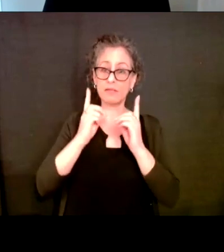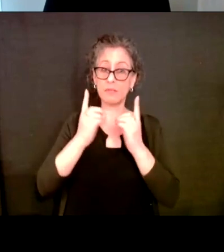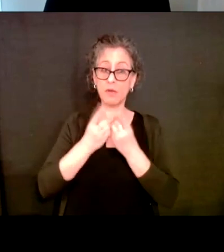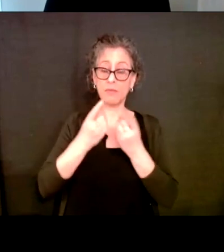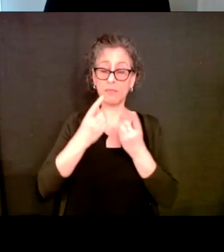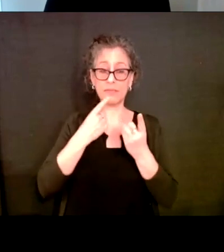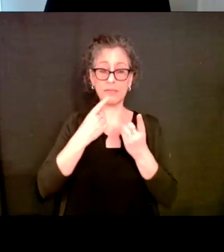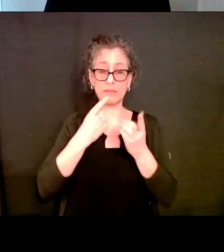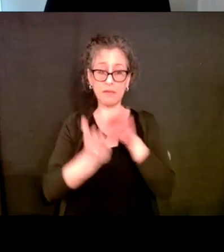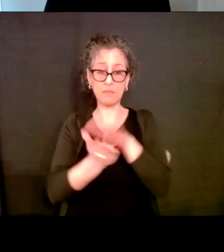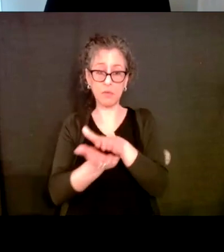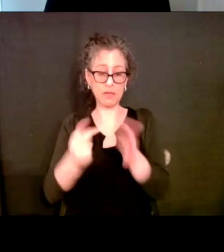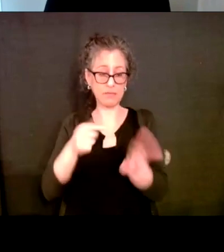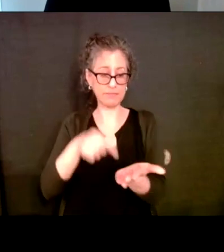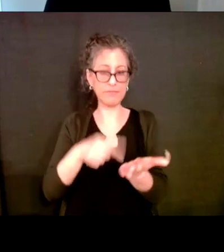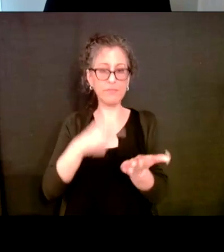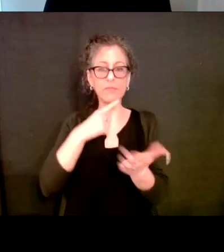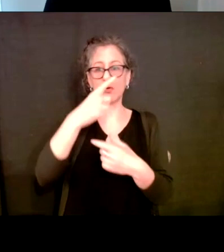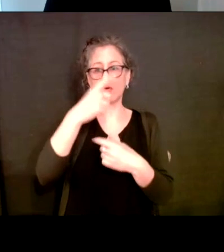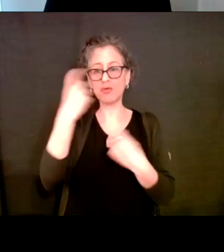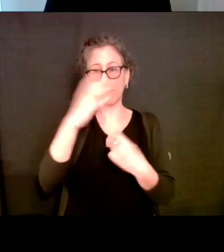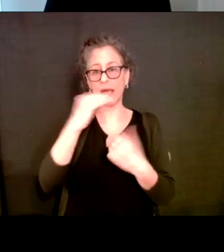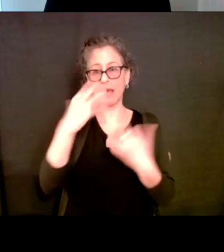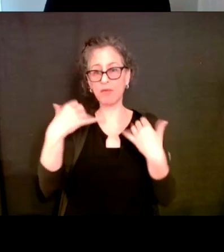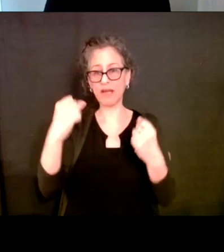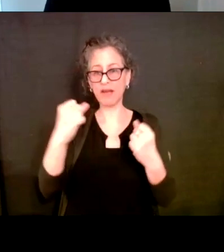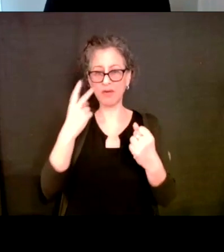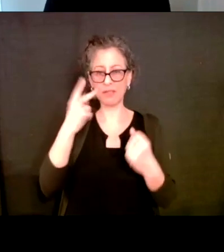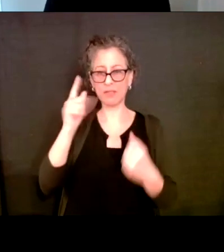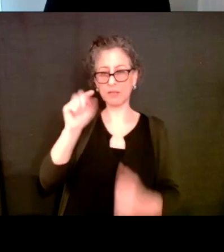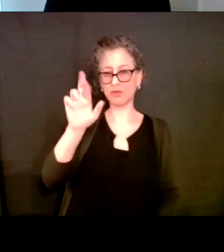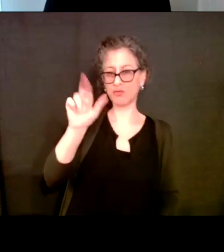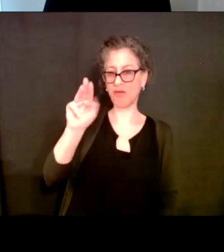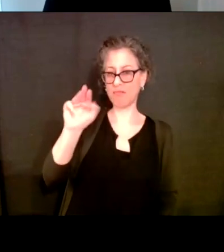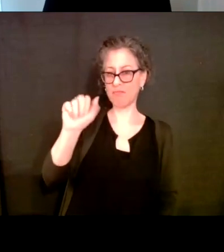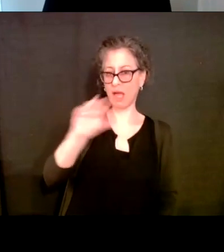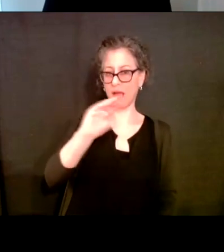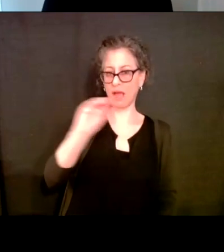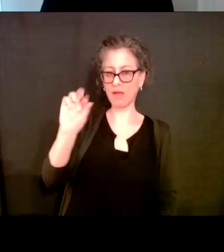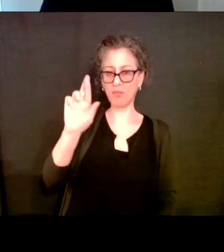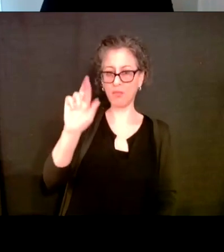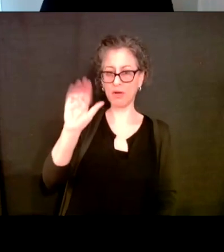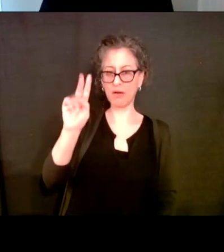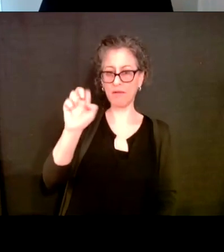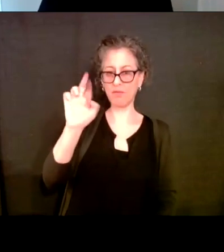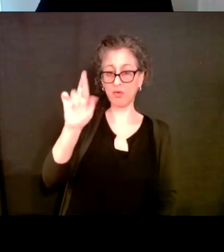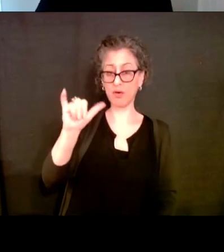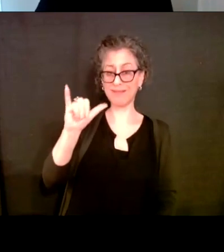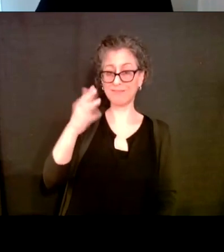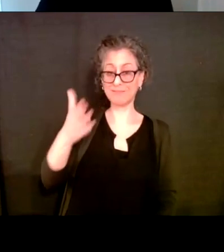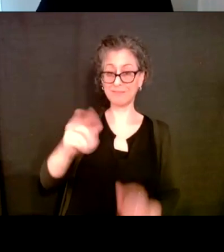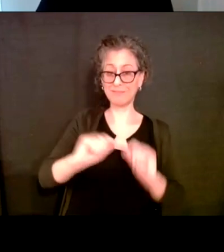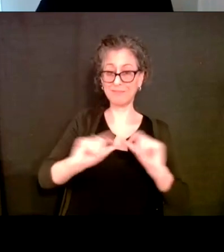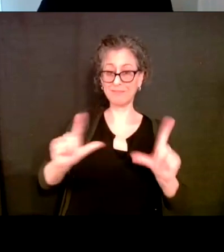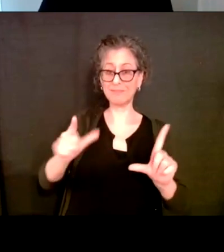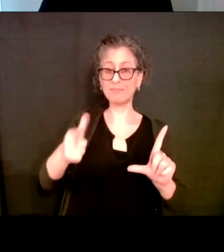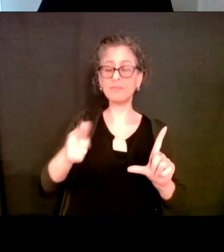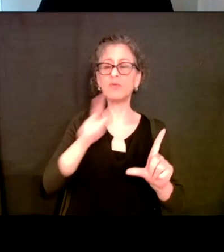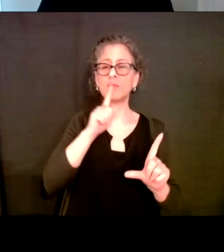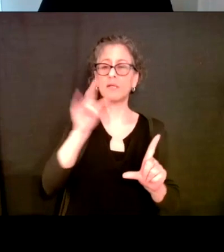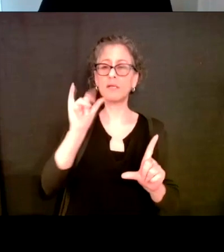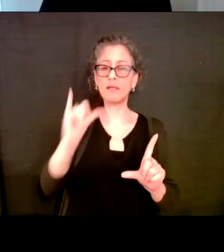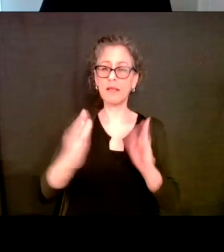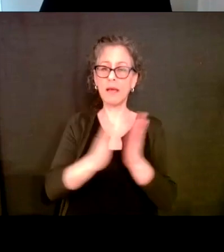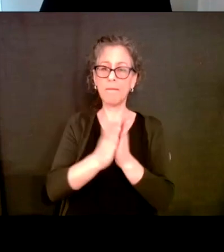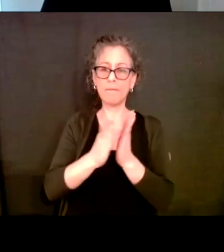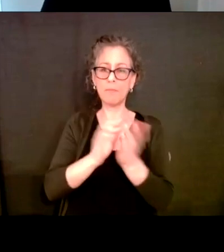book called Trauma and Recovery, and it's pictured here on the slide. Trauma and recovery really began to